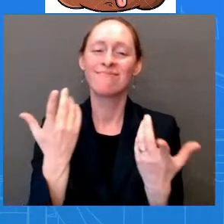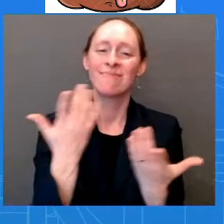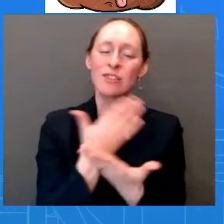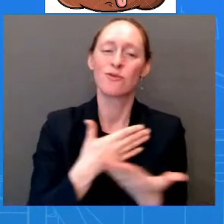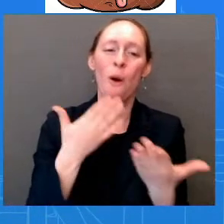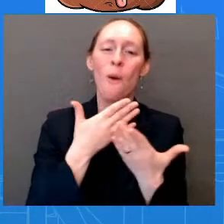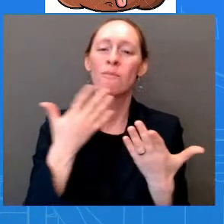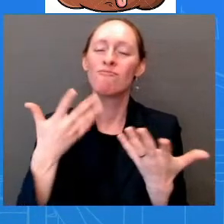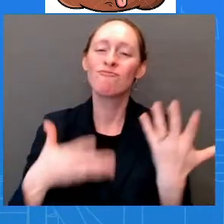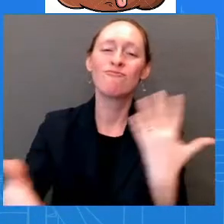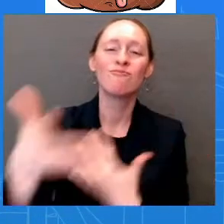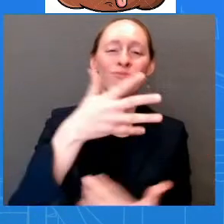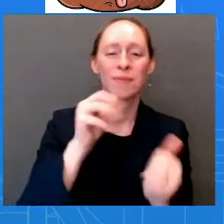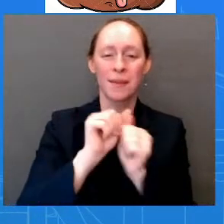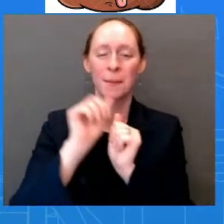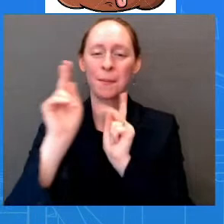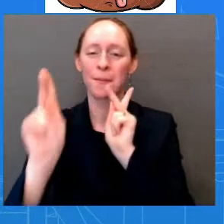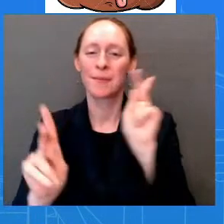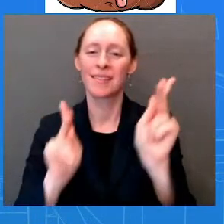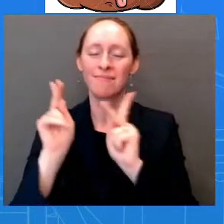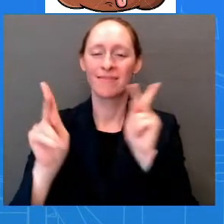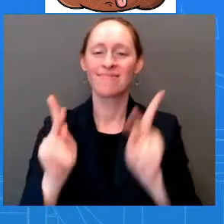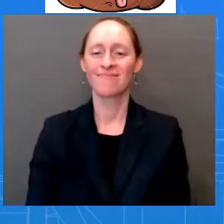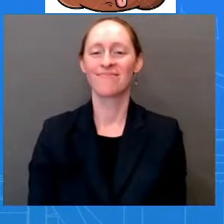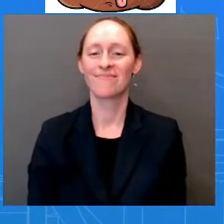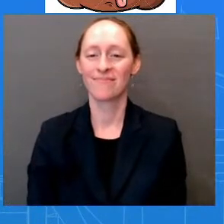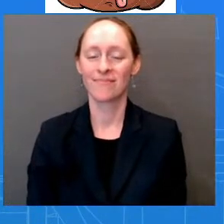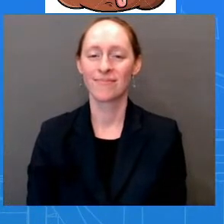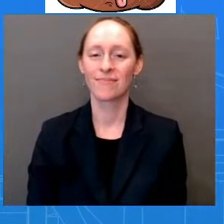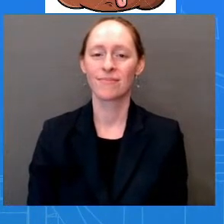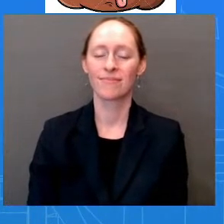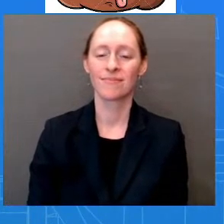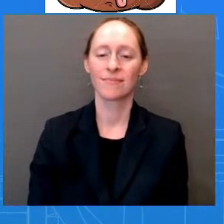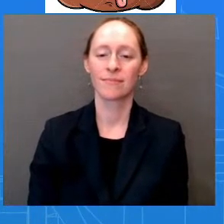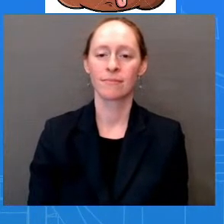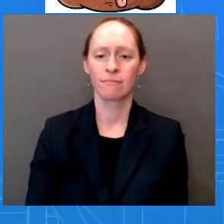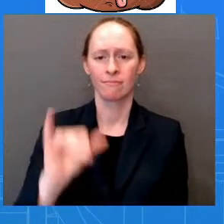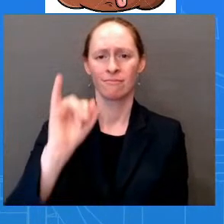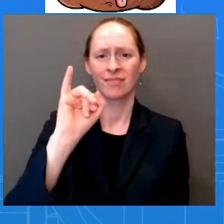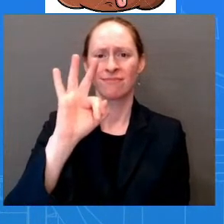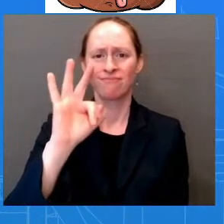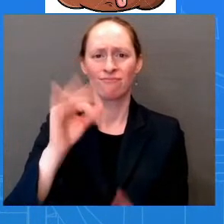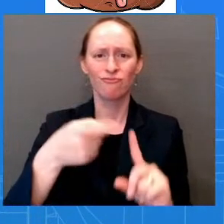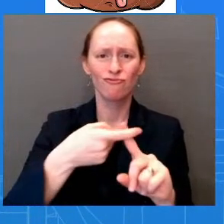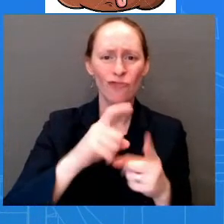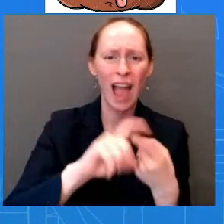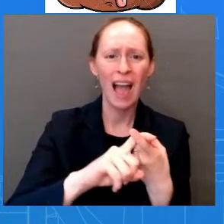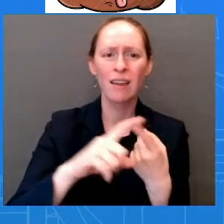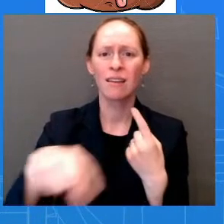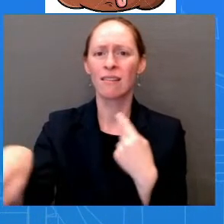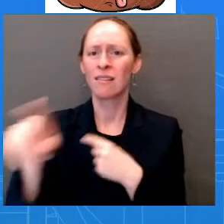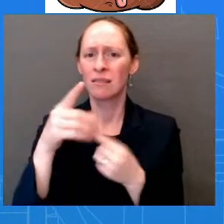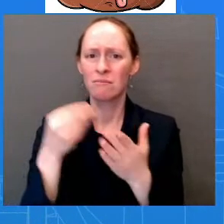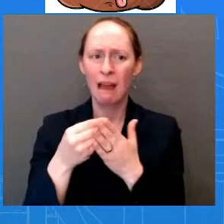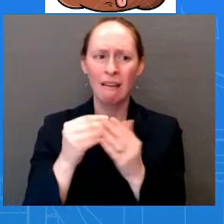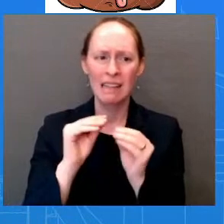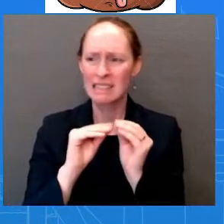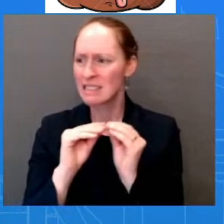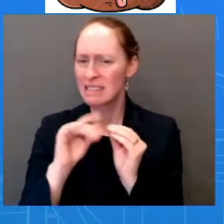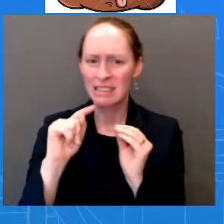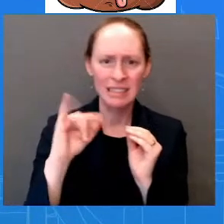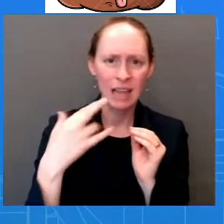don't know. It's too much. It's too much. The political correctness is getting to me. Ashley Paw, her